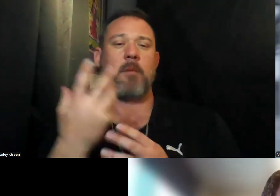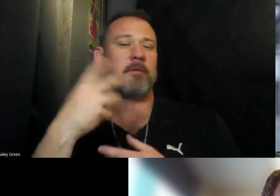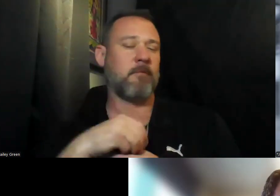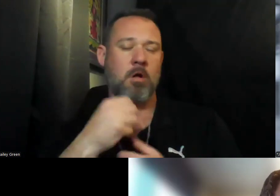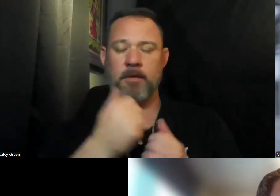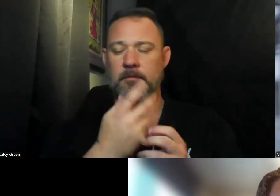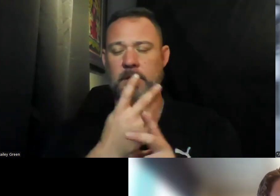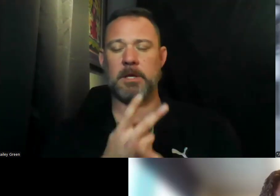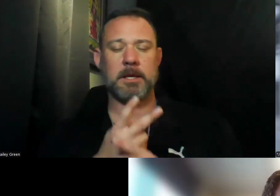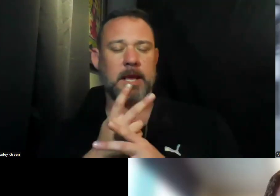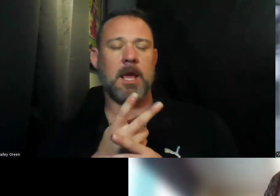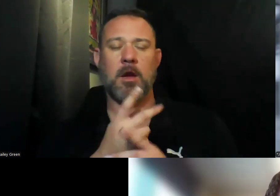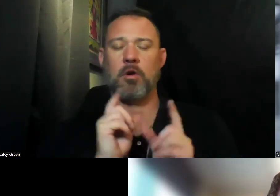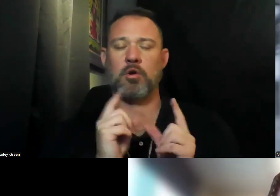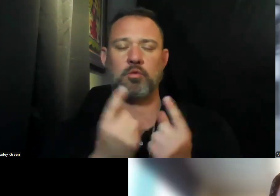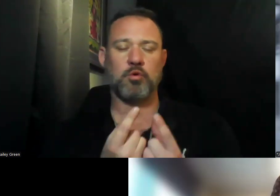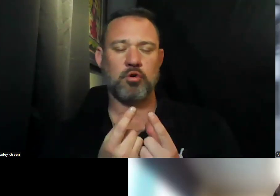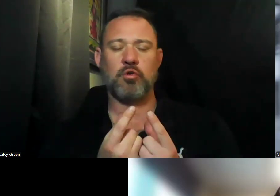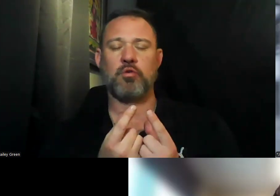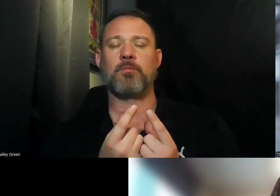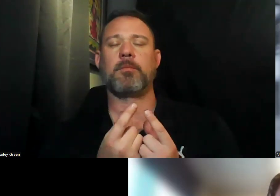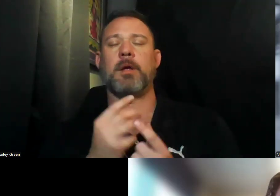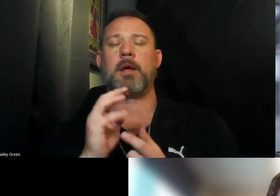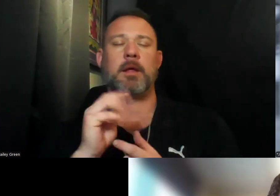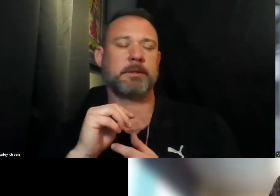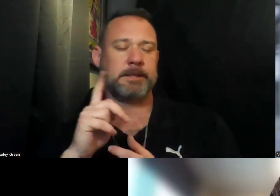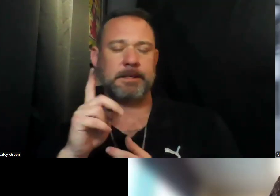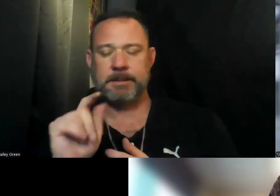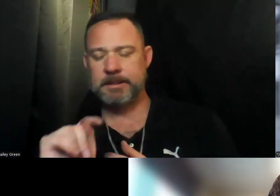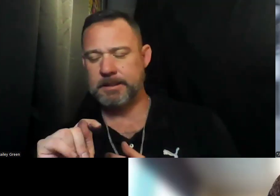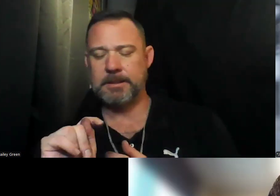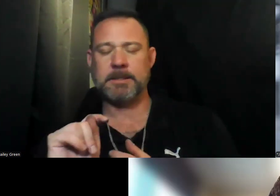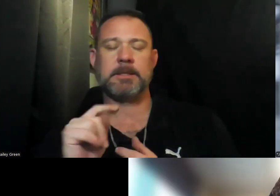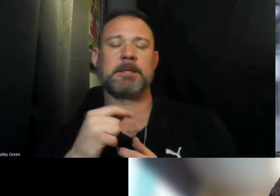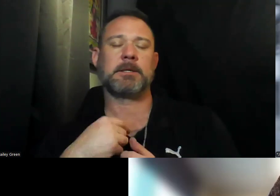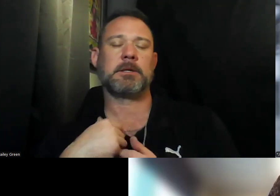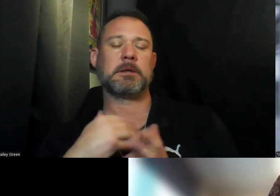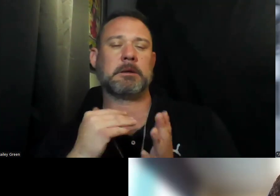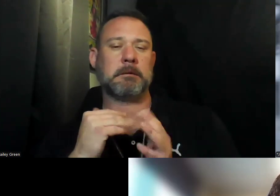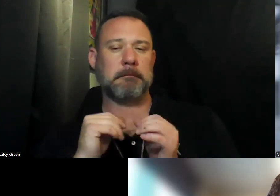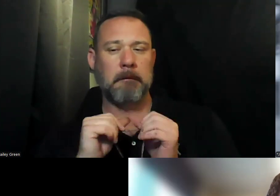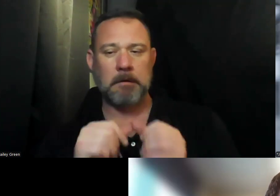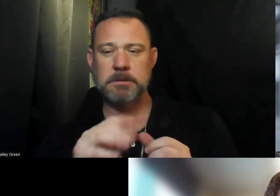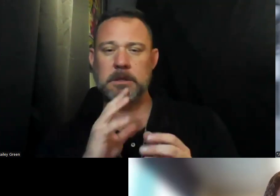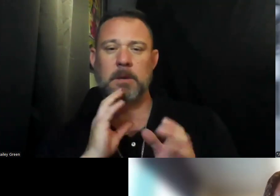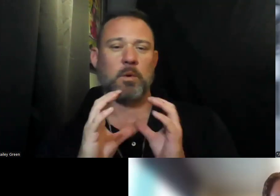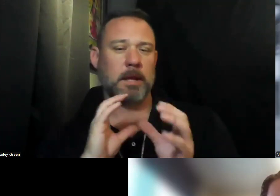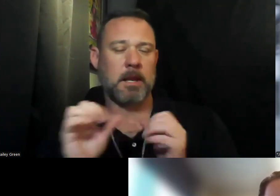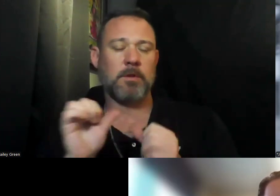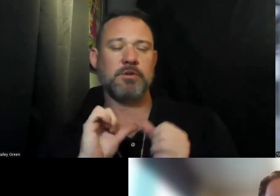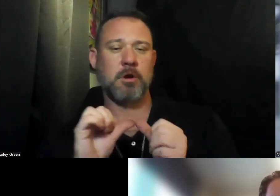every care group out here, MDT. We're constantly talking with one another. It's getting